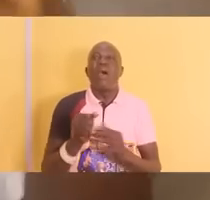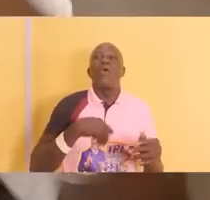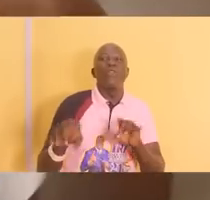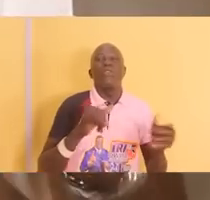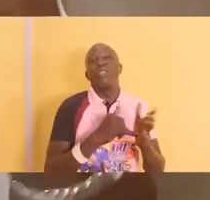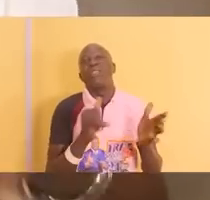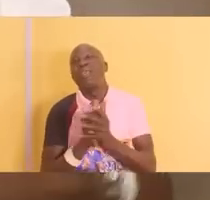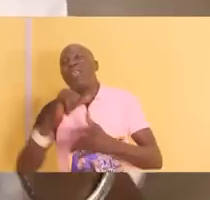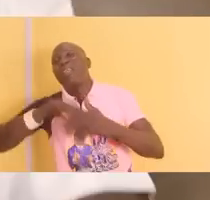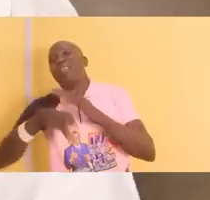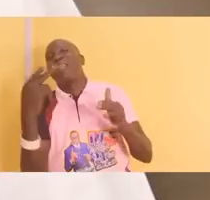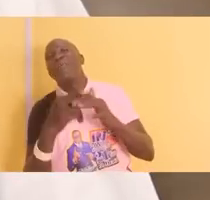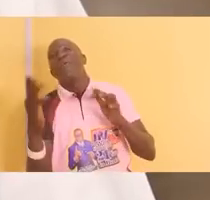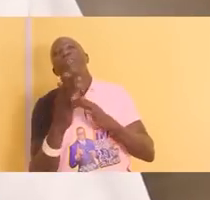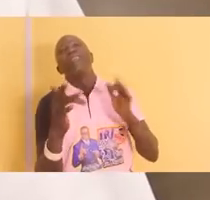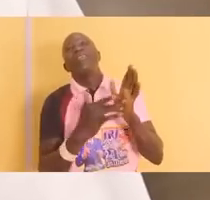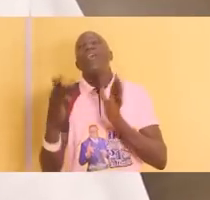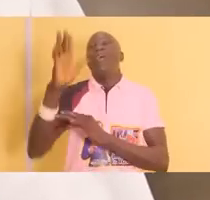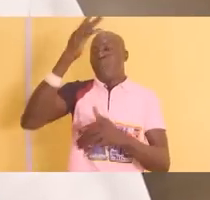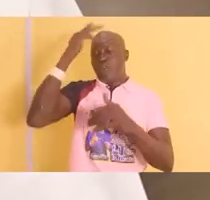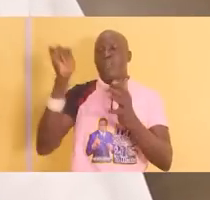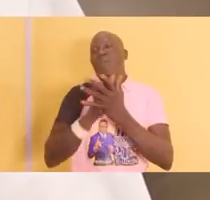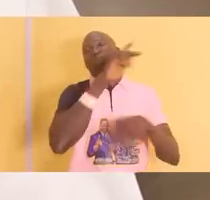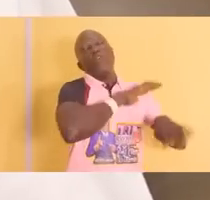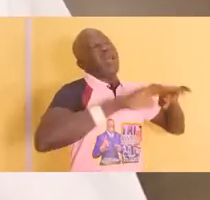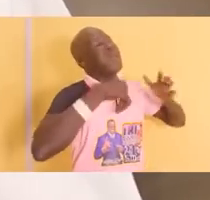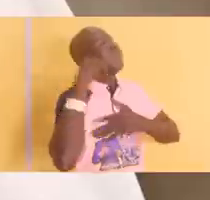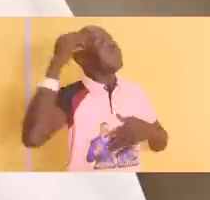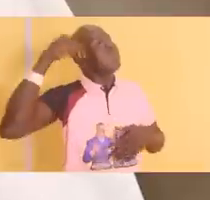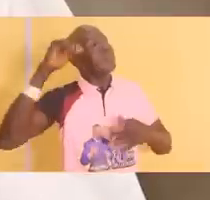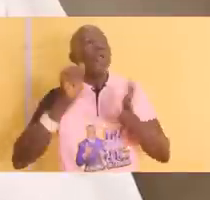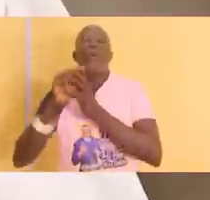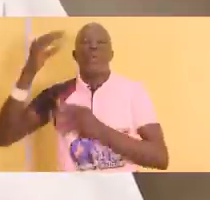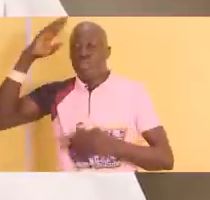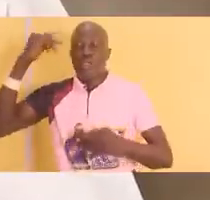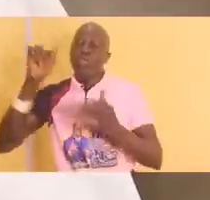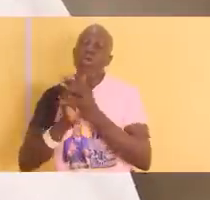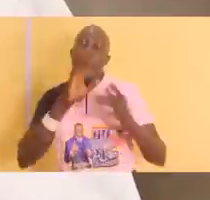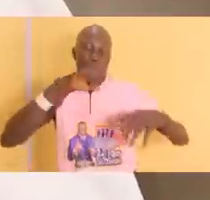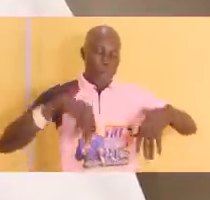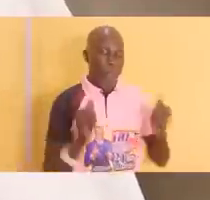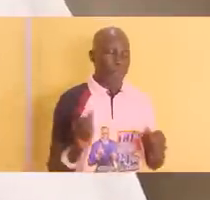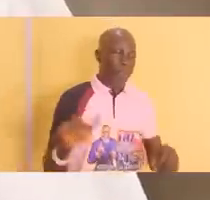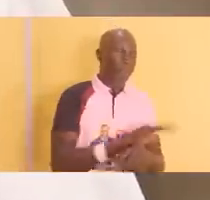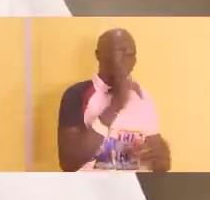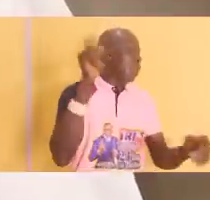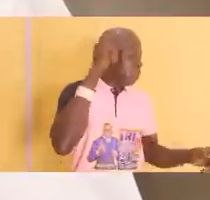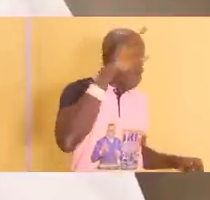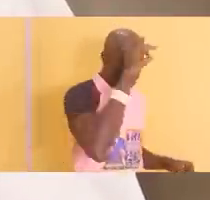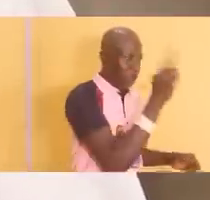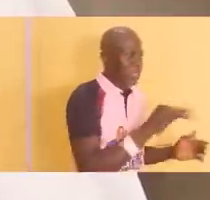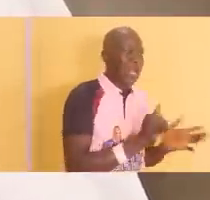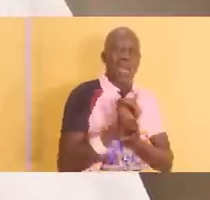yi ni galagalagala ori want to lose all of that you want. Oh, my man, you're